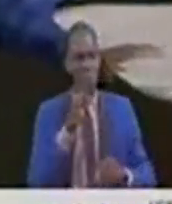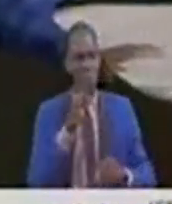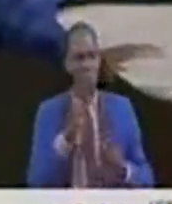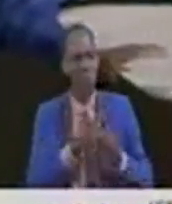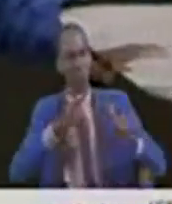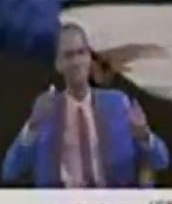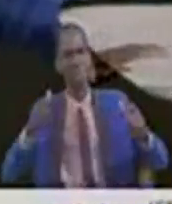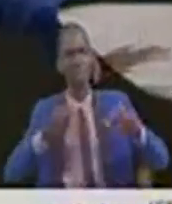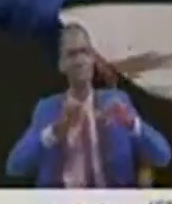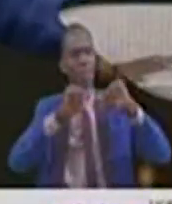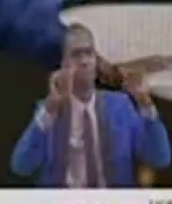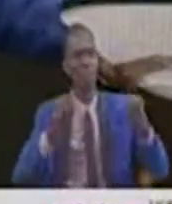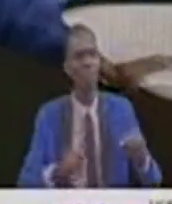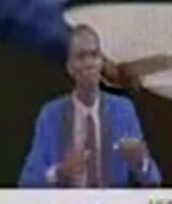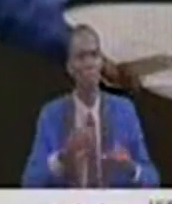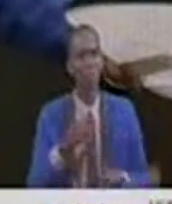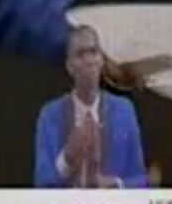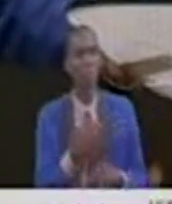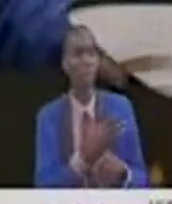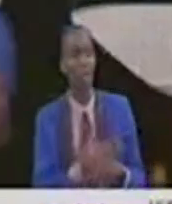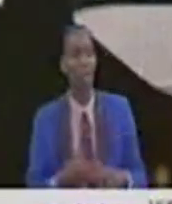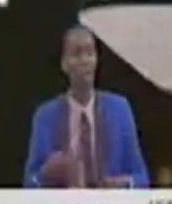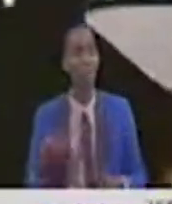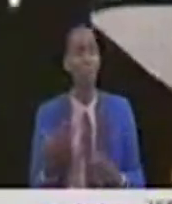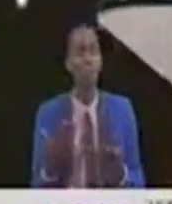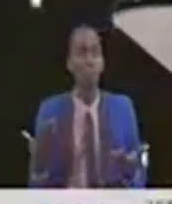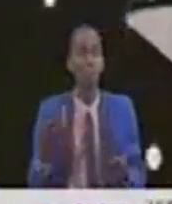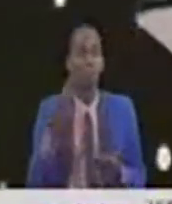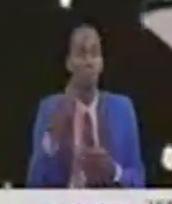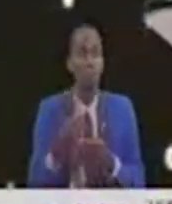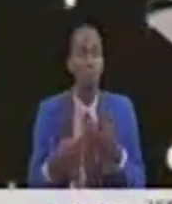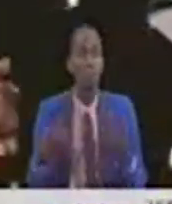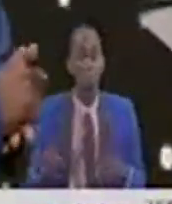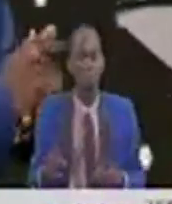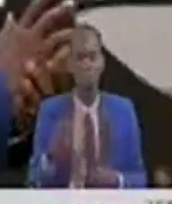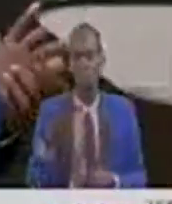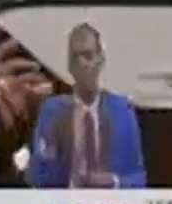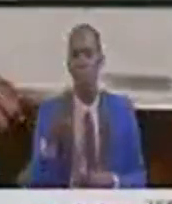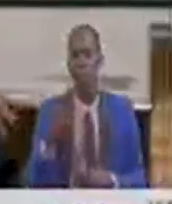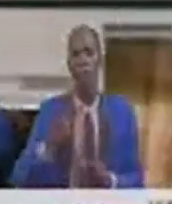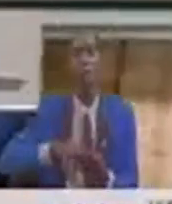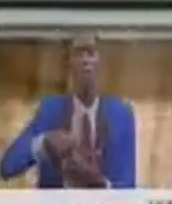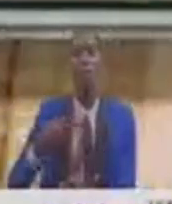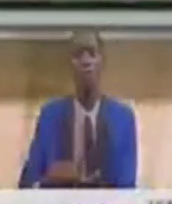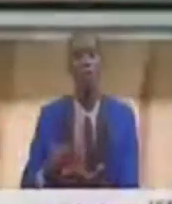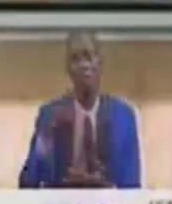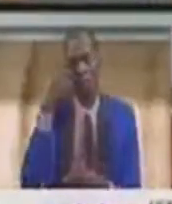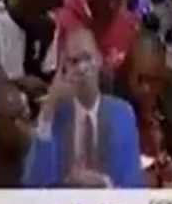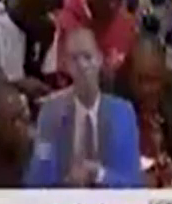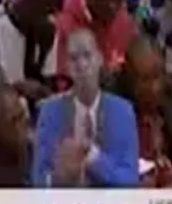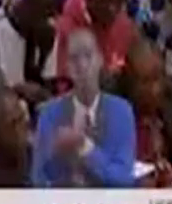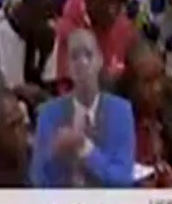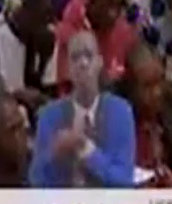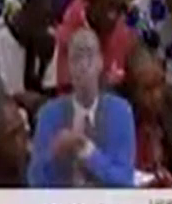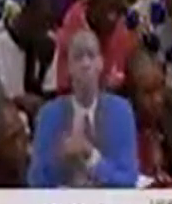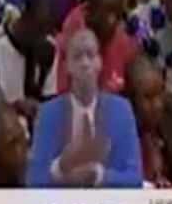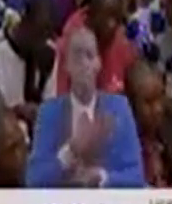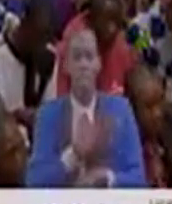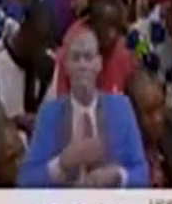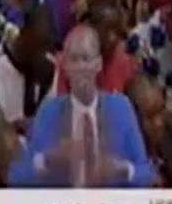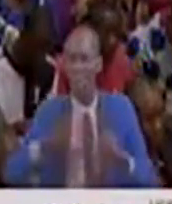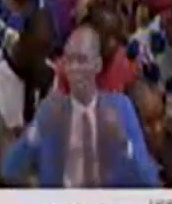he fell for the temptation. Look at the next verse in verse 23. It says, and immediately